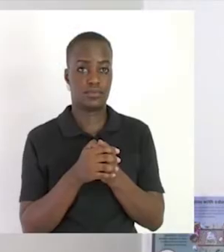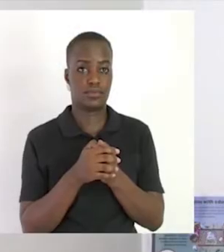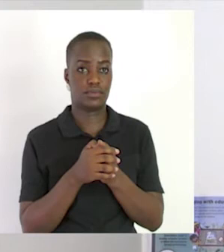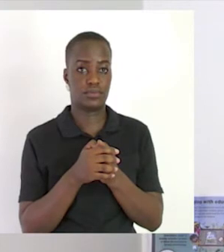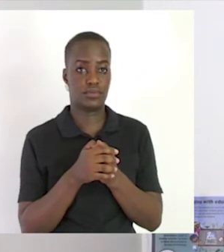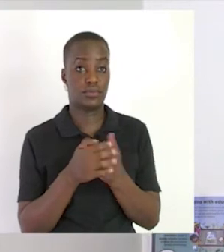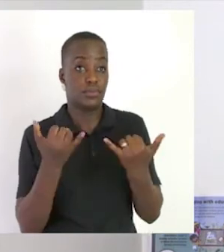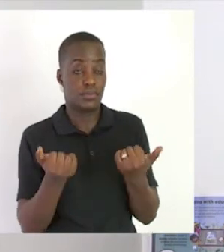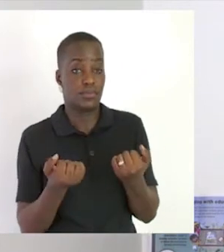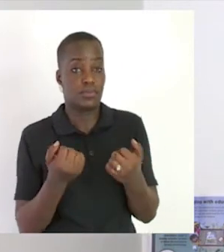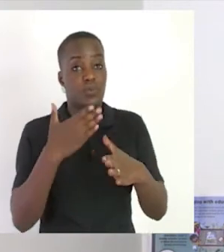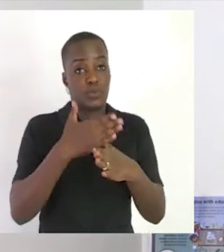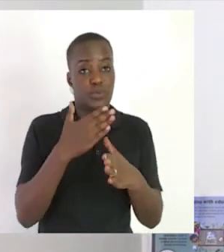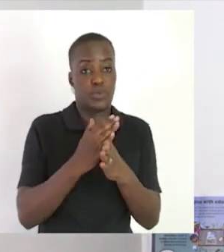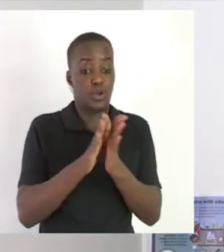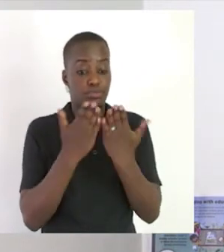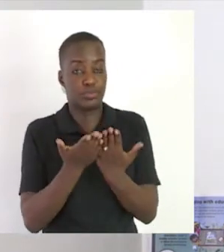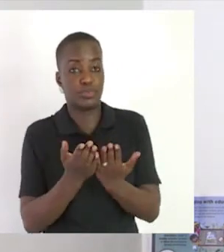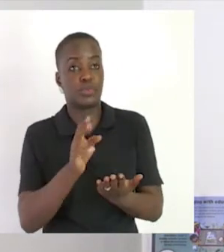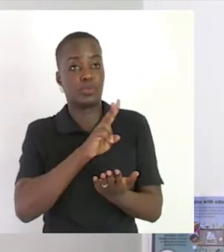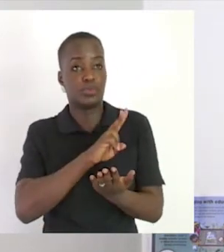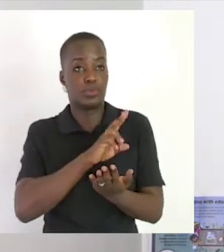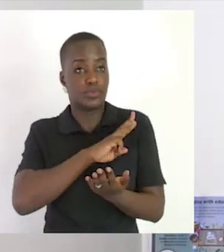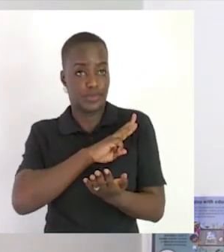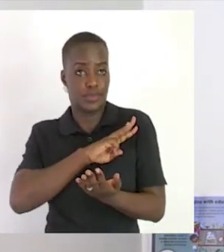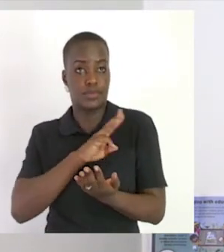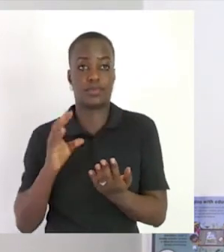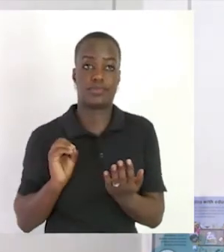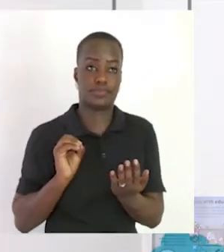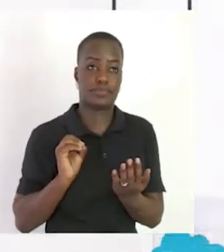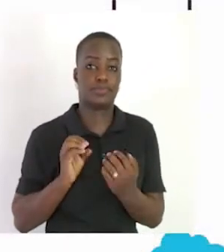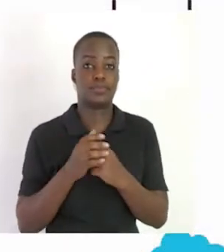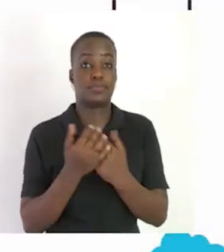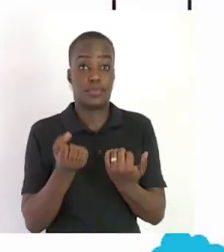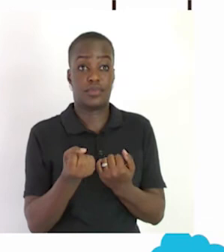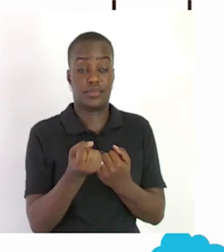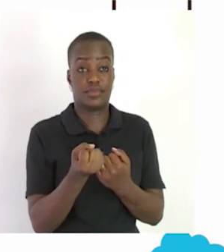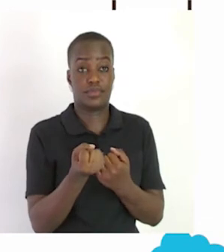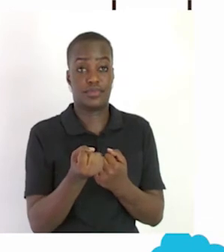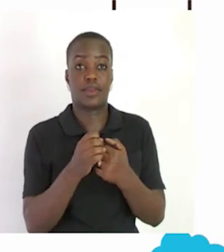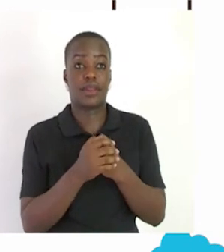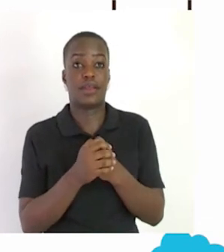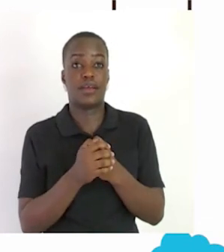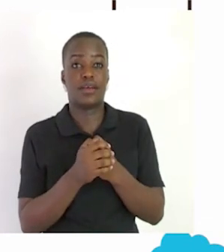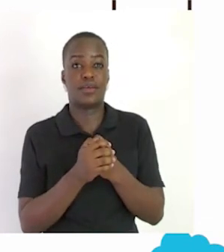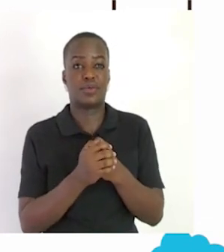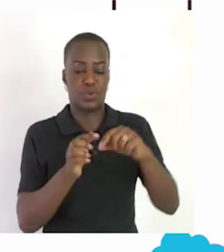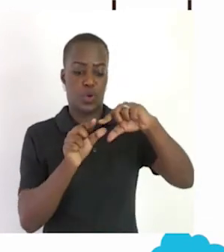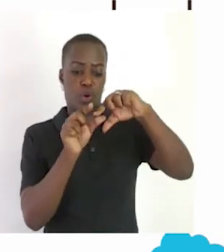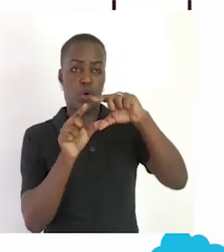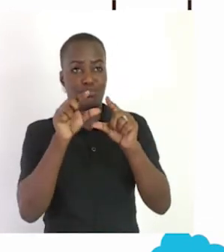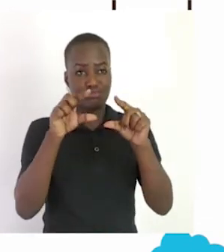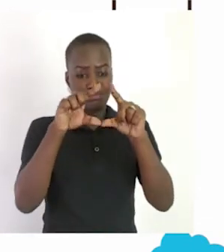Our next exercise can be found on page 30. Here you can see that this is a